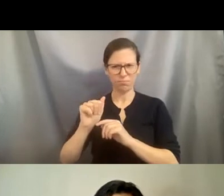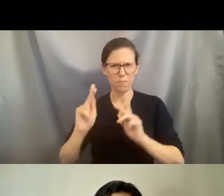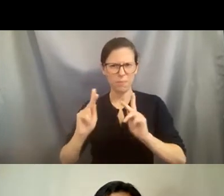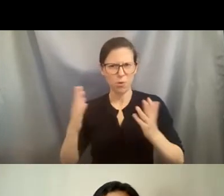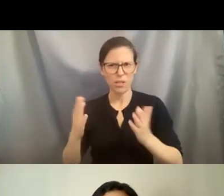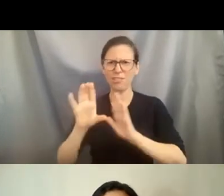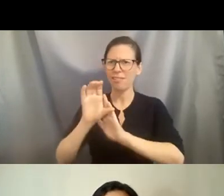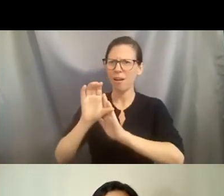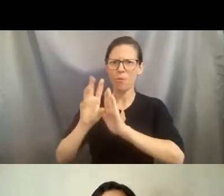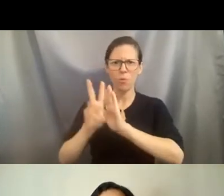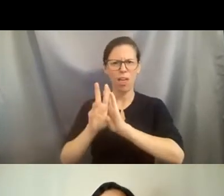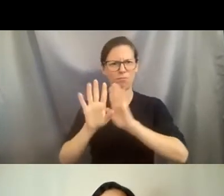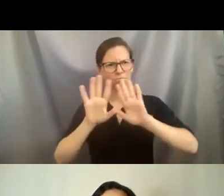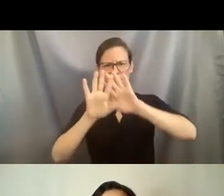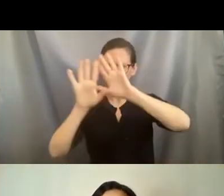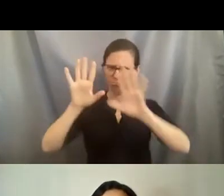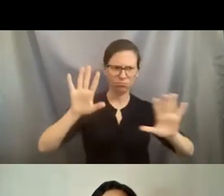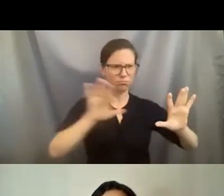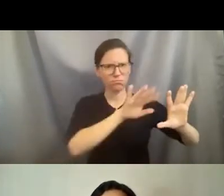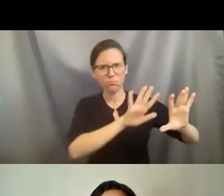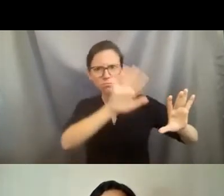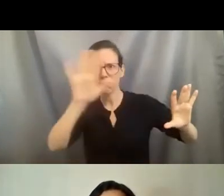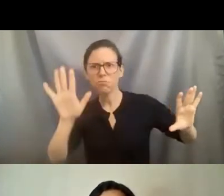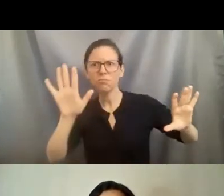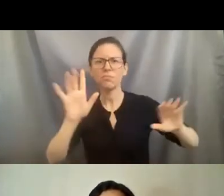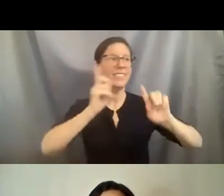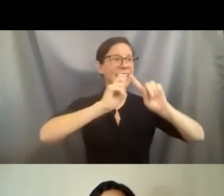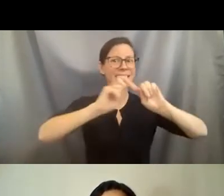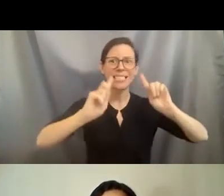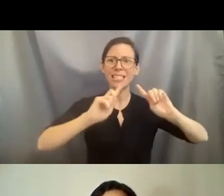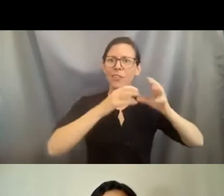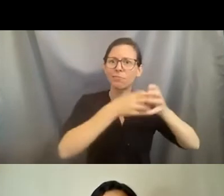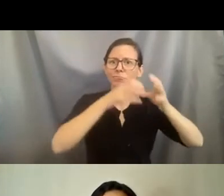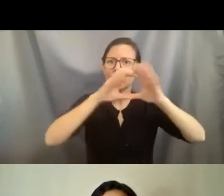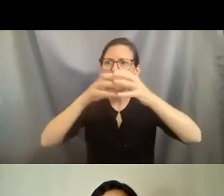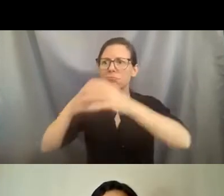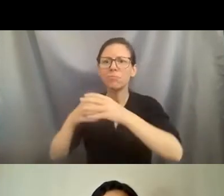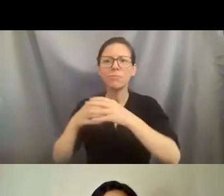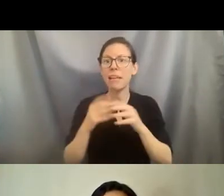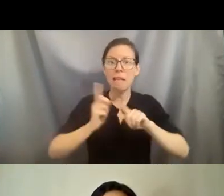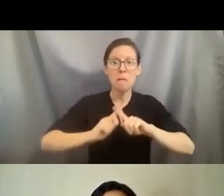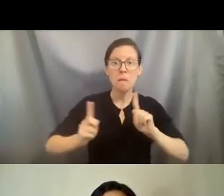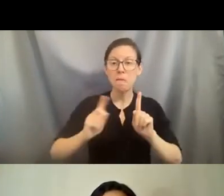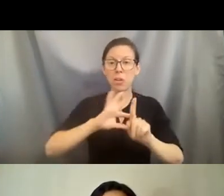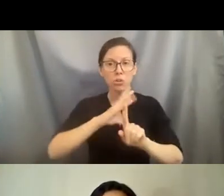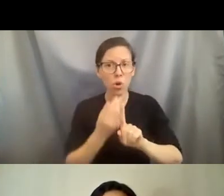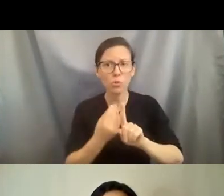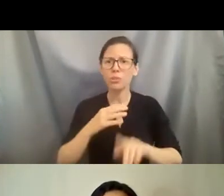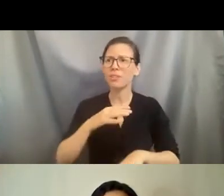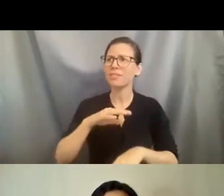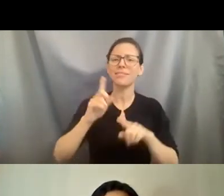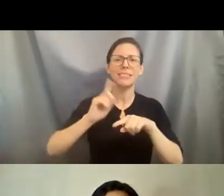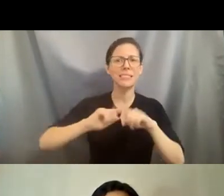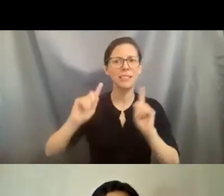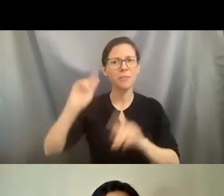different pockets of the Commonwealth, and with different sort of political, cultural leanings in these